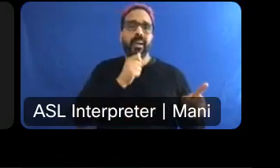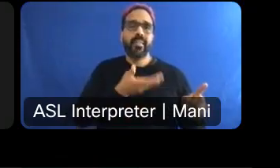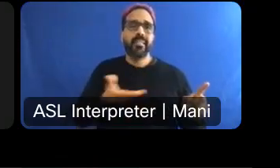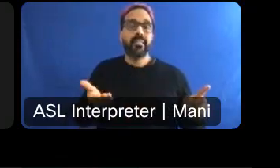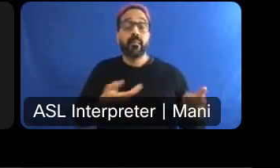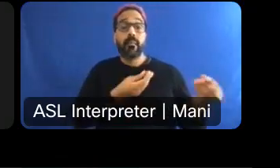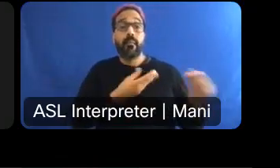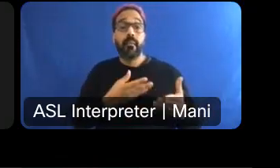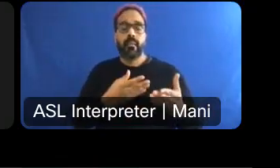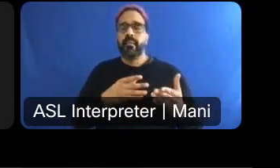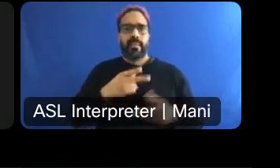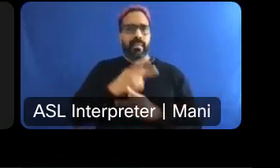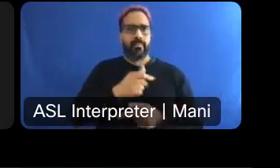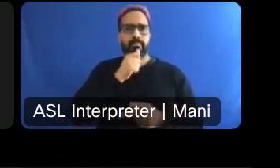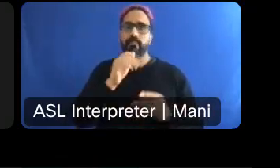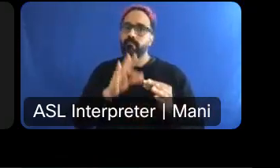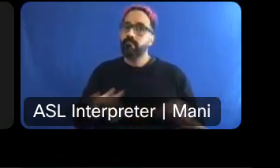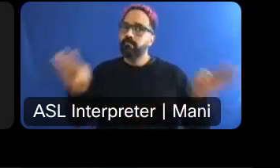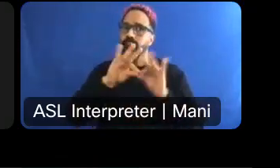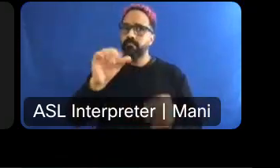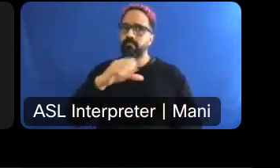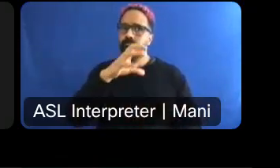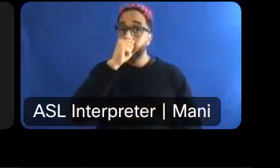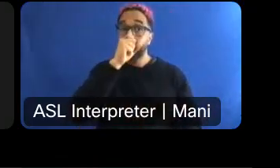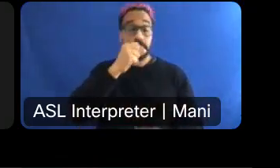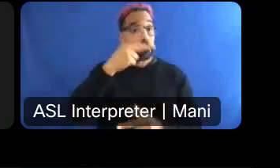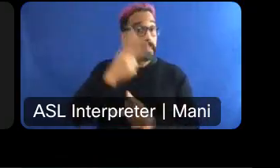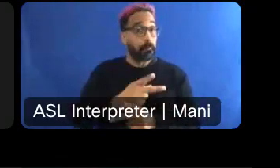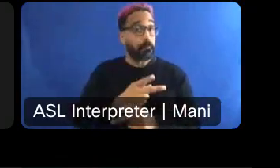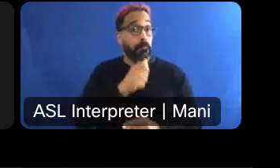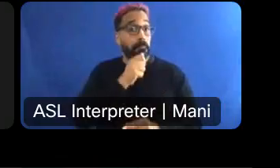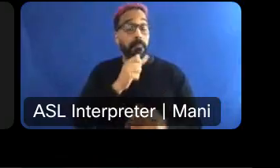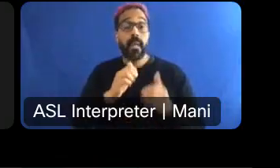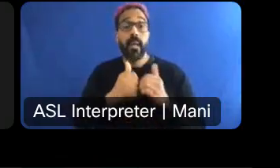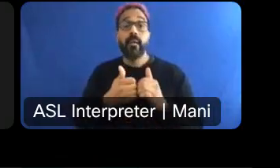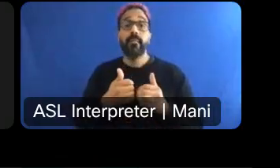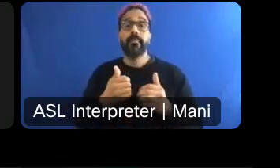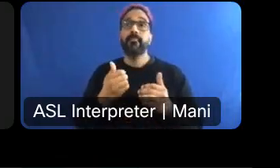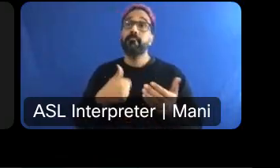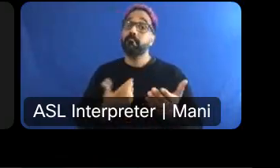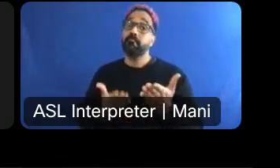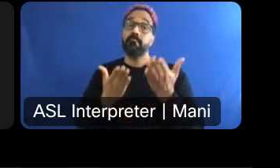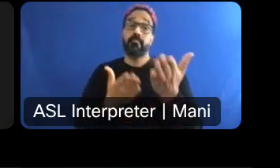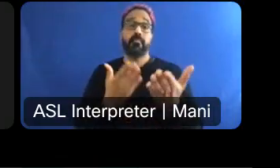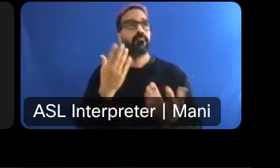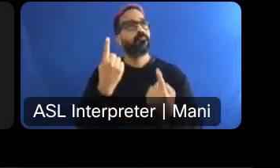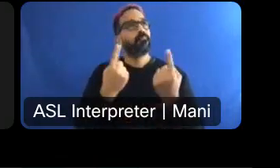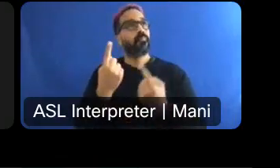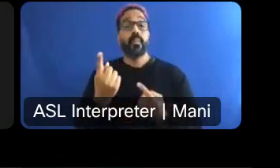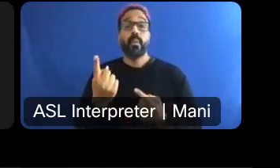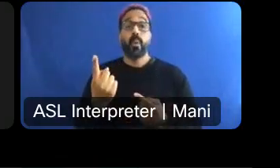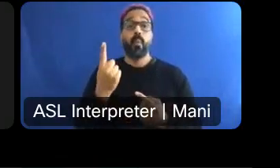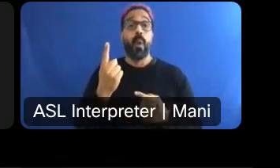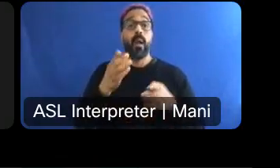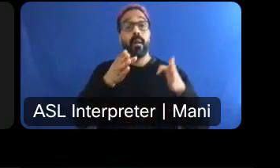to maintain that confidentiality, I would suggest identifying at least one person that a survivor or